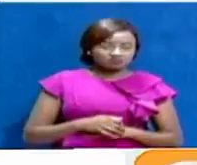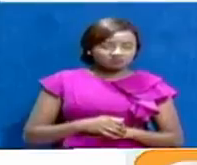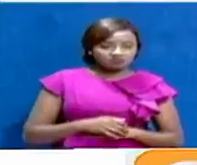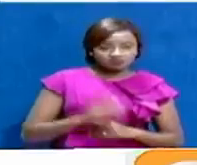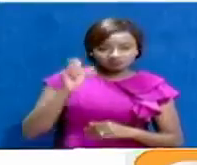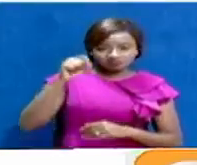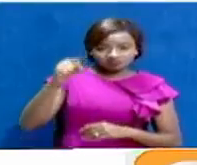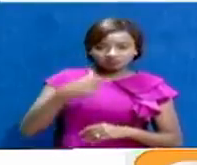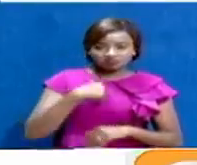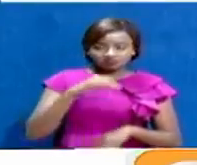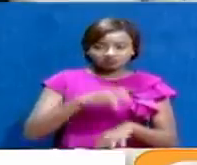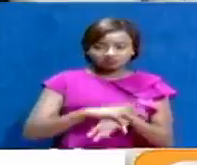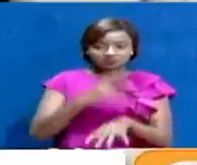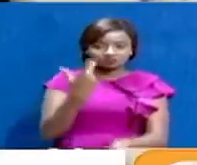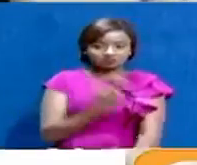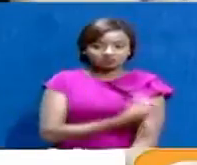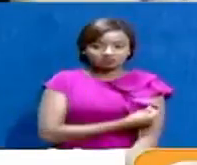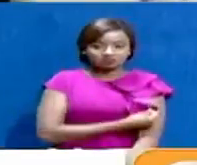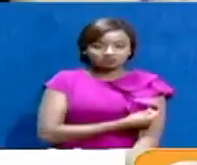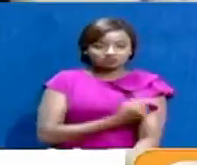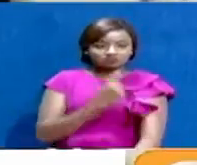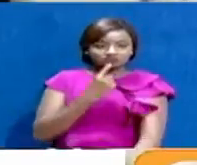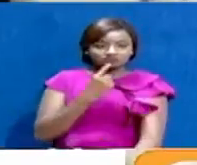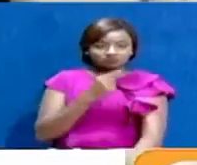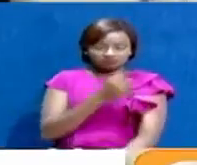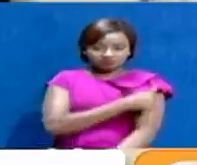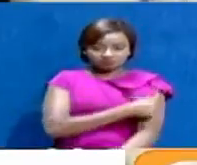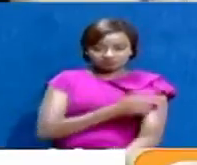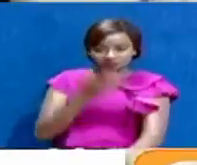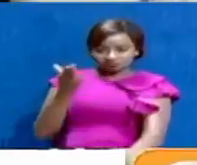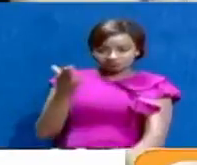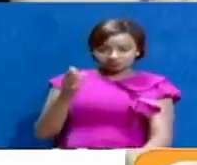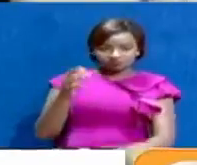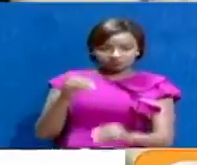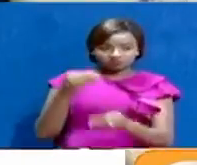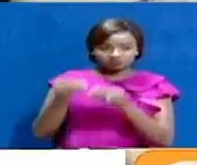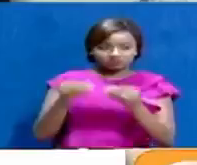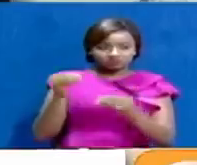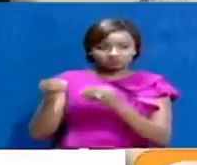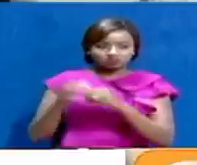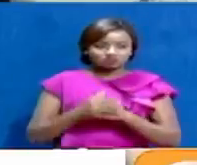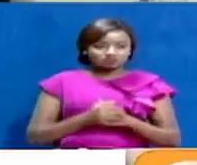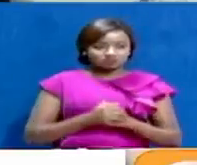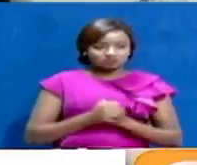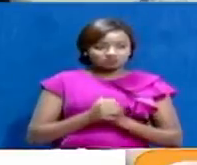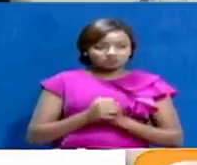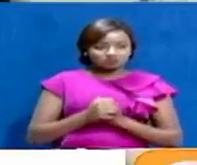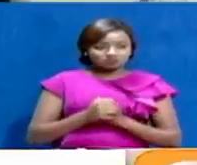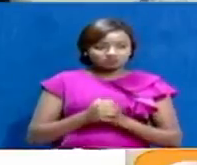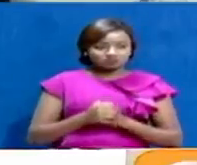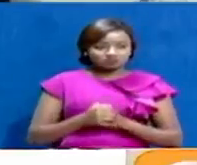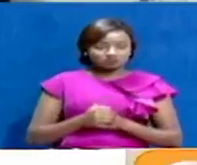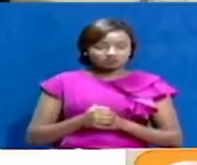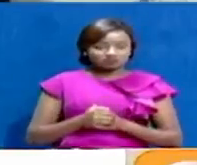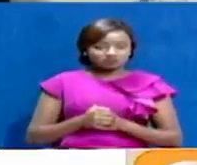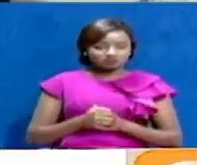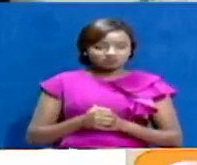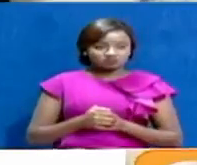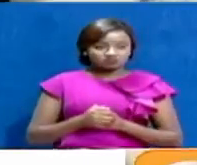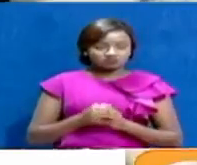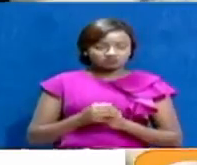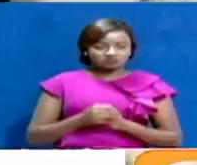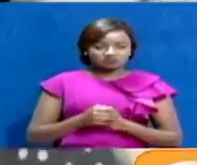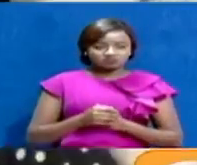vaccinated. I received the vaccine that my hospital was offering at the time, which at the time was the Pfizer